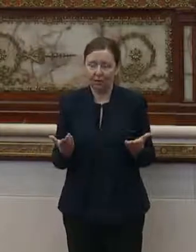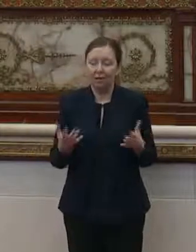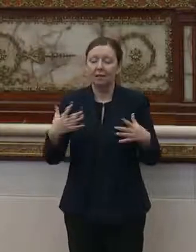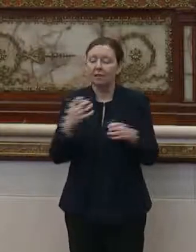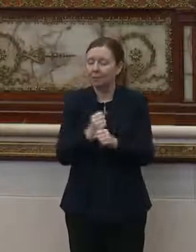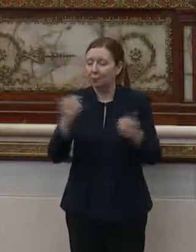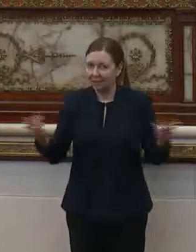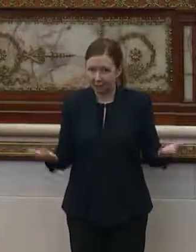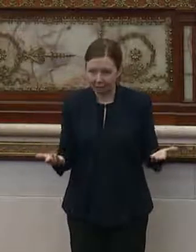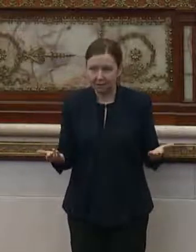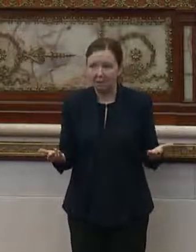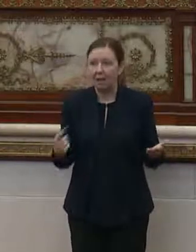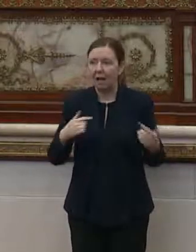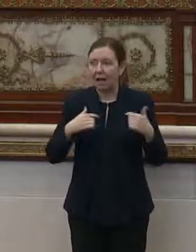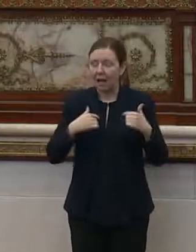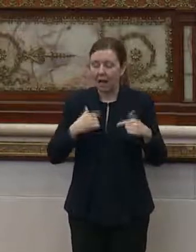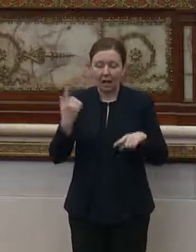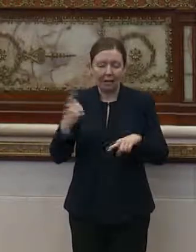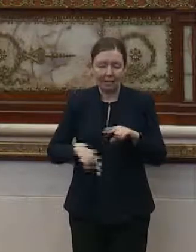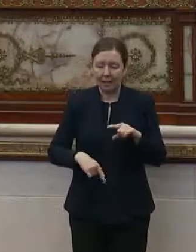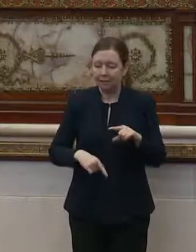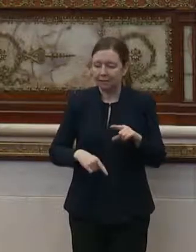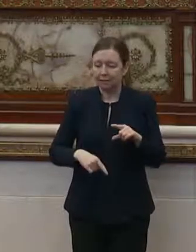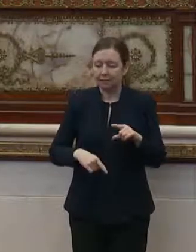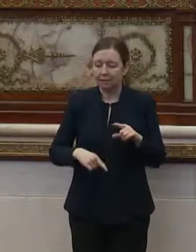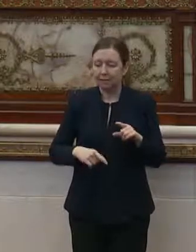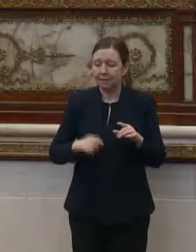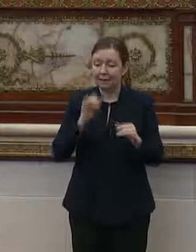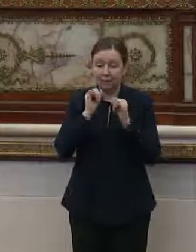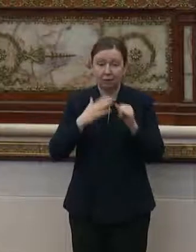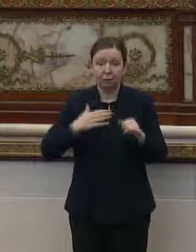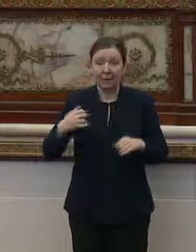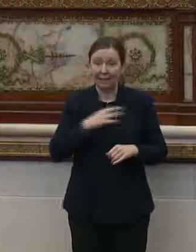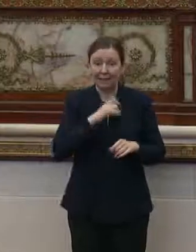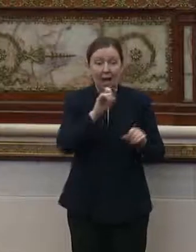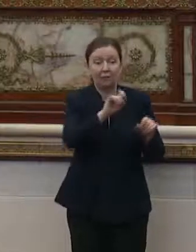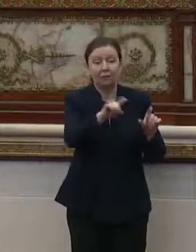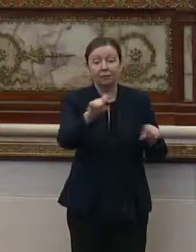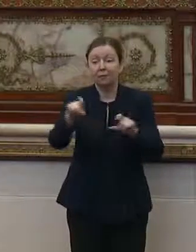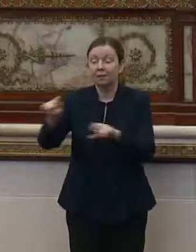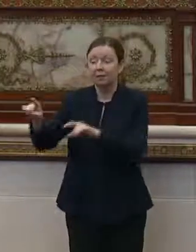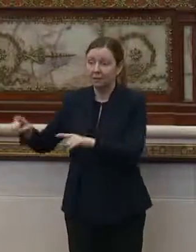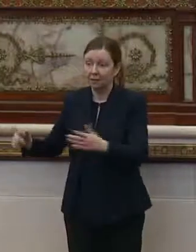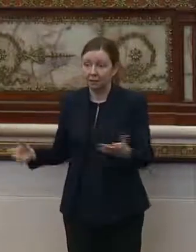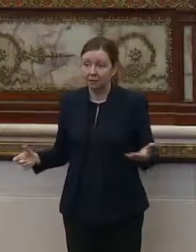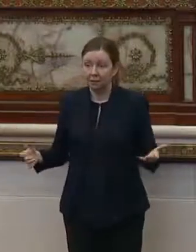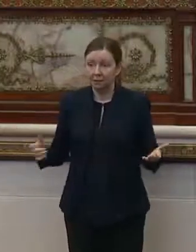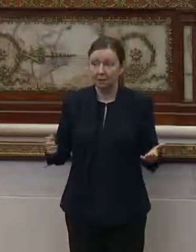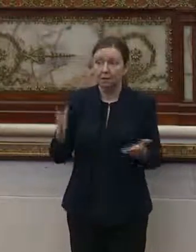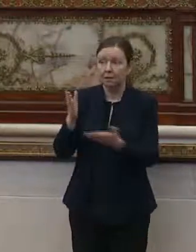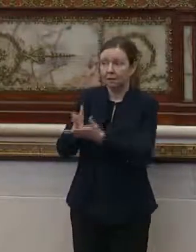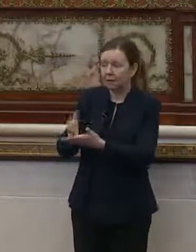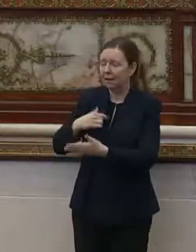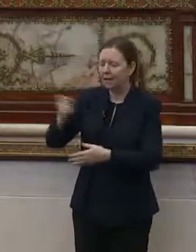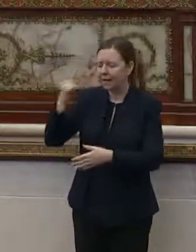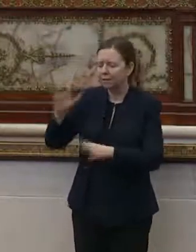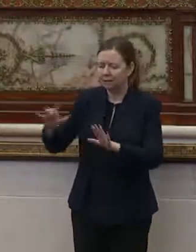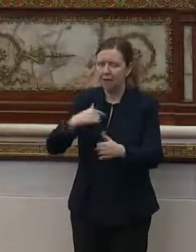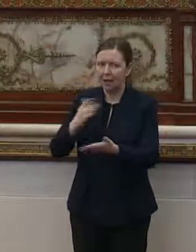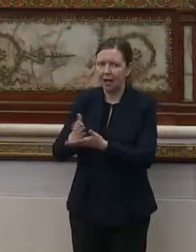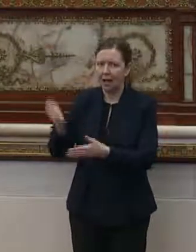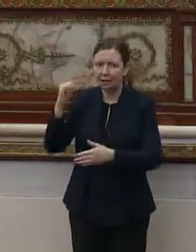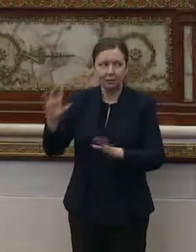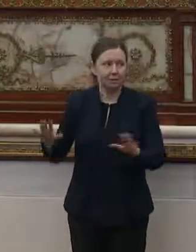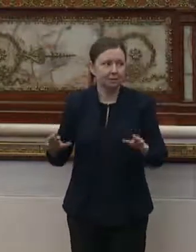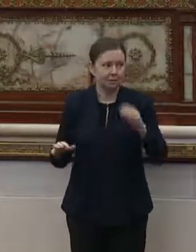summary is, I cannot go and interview my staff and say, tell me, how did you make this decision? How did you know when? I understand. I can tell you